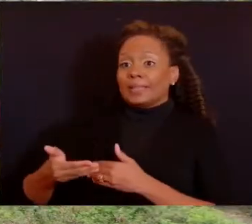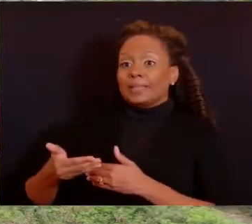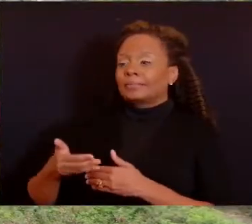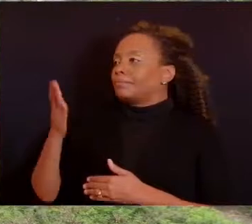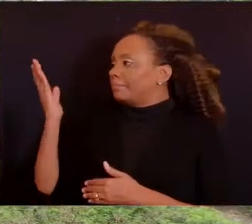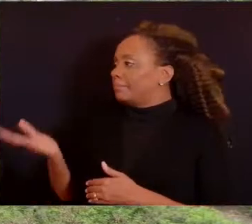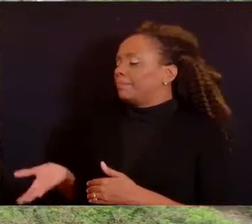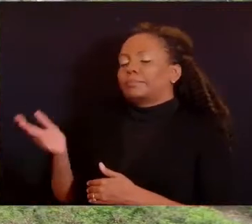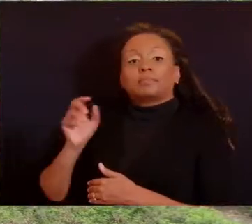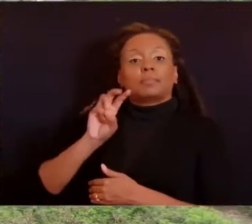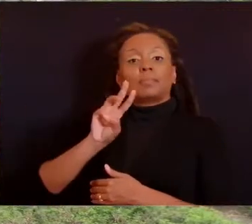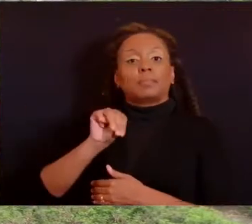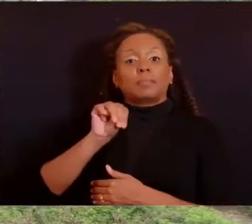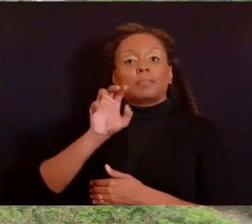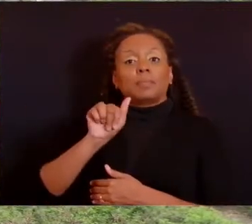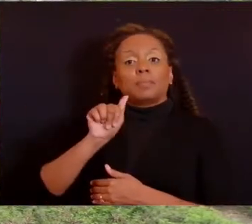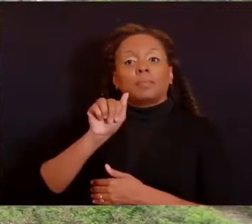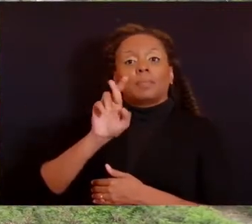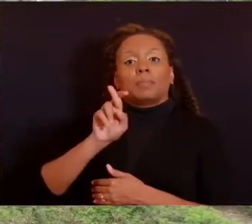there, you will see that